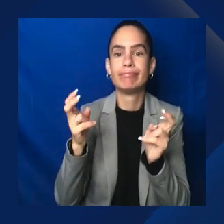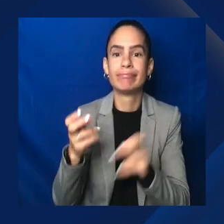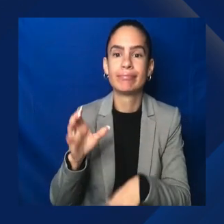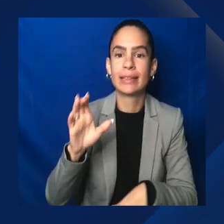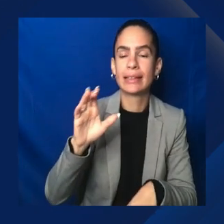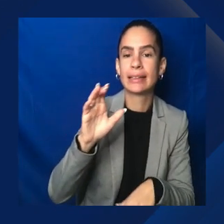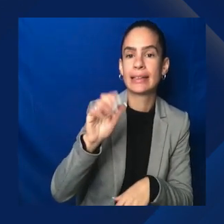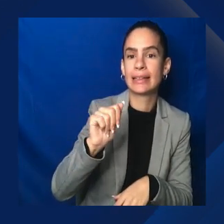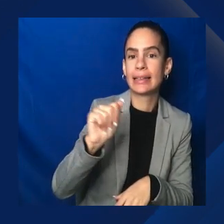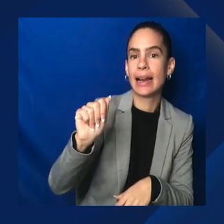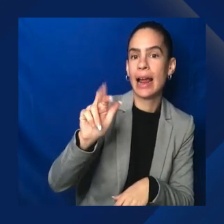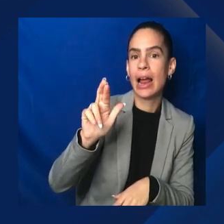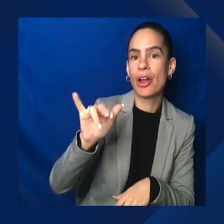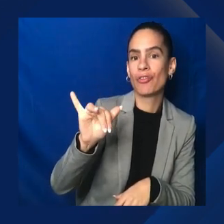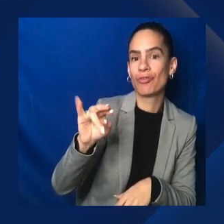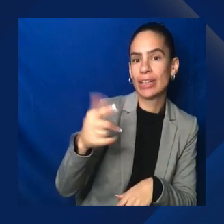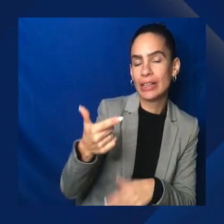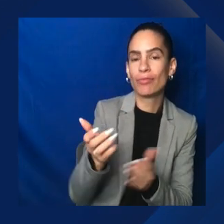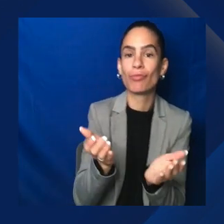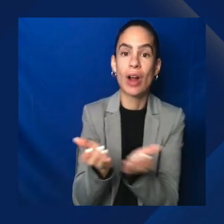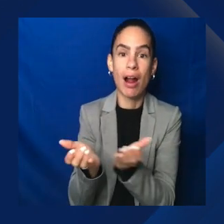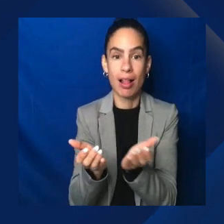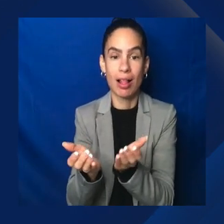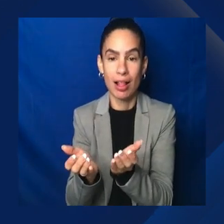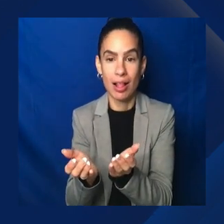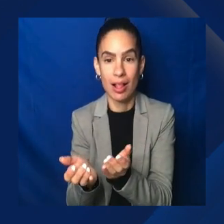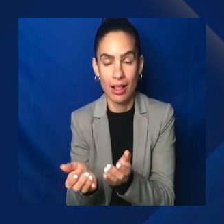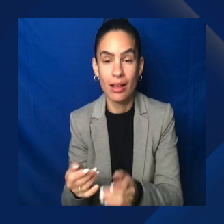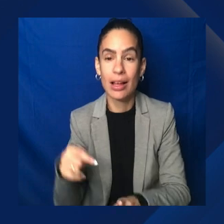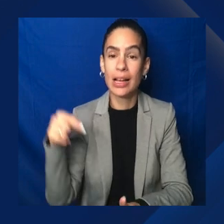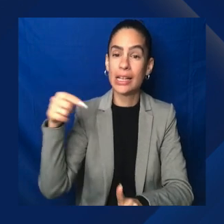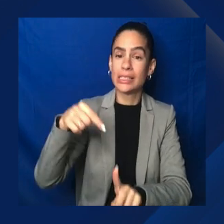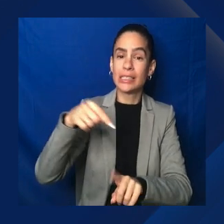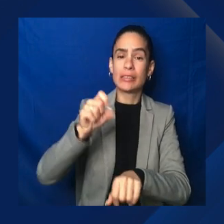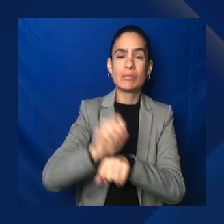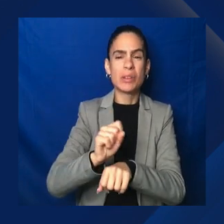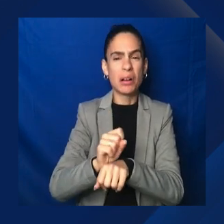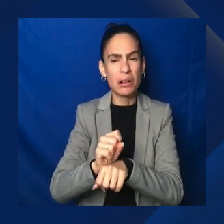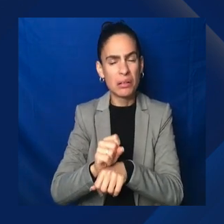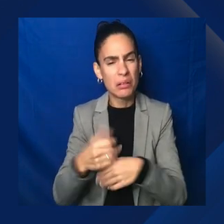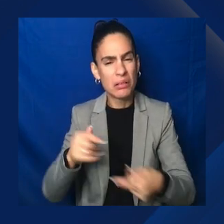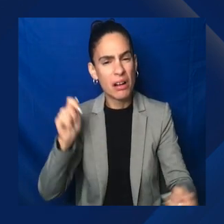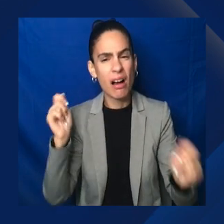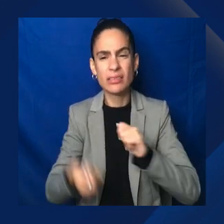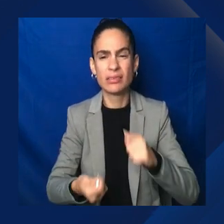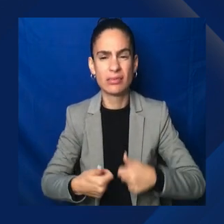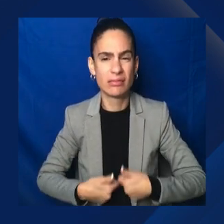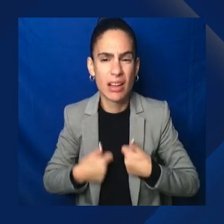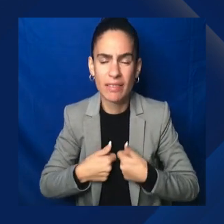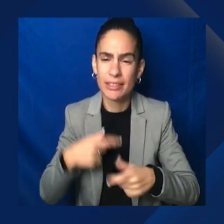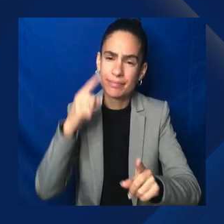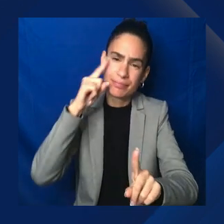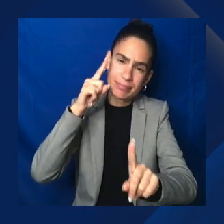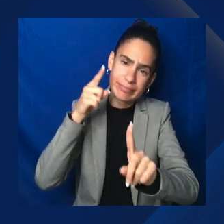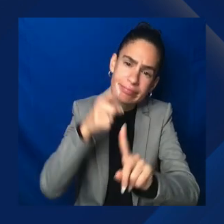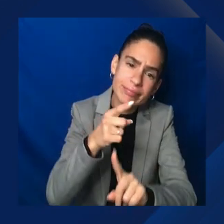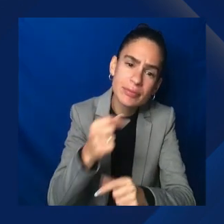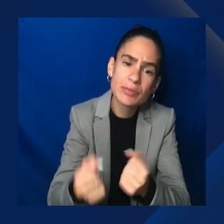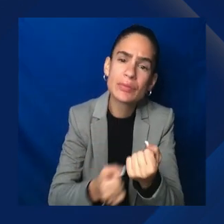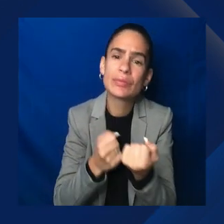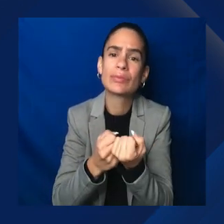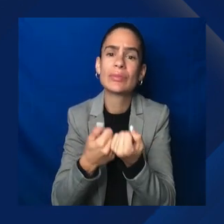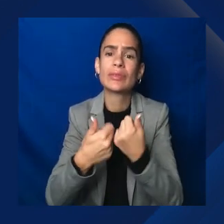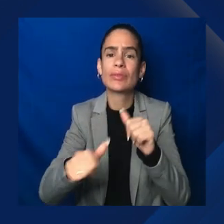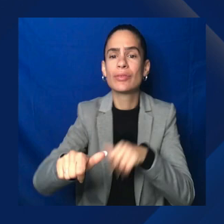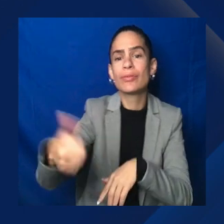and I've made it my passion to help other women who might walk in my shoes. What I've done recently is become a